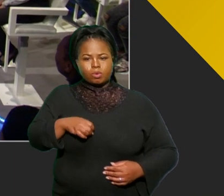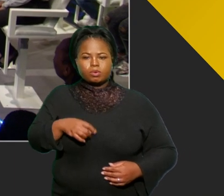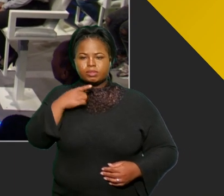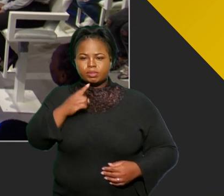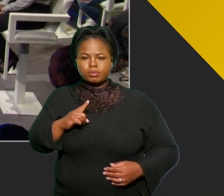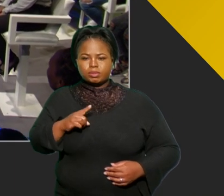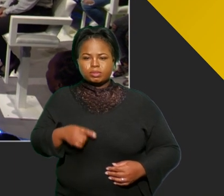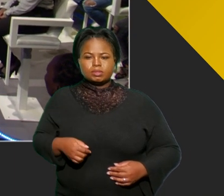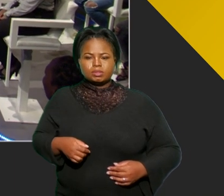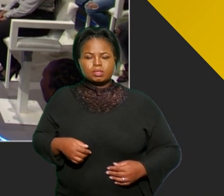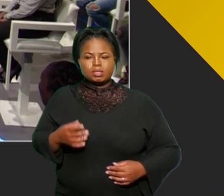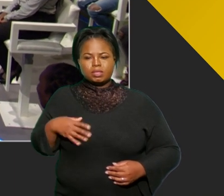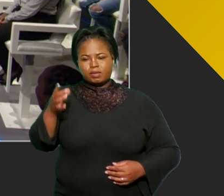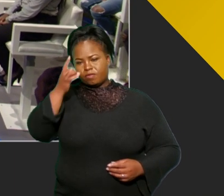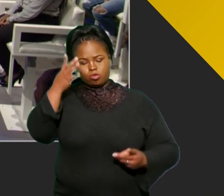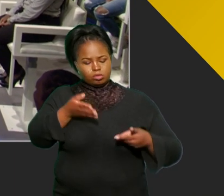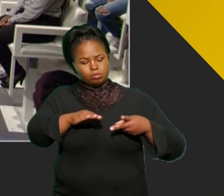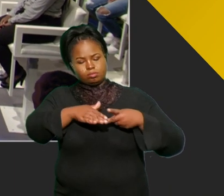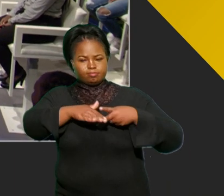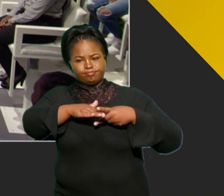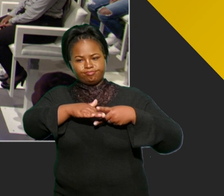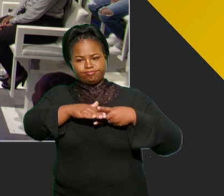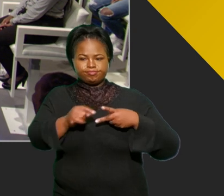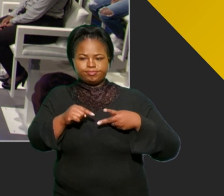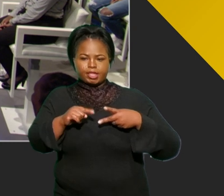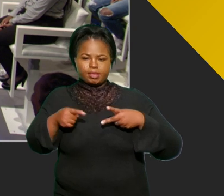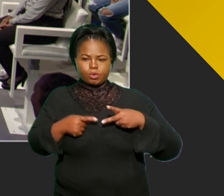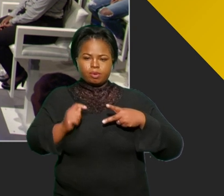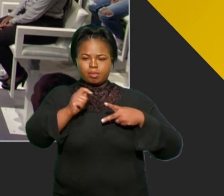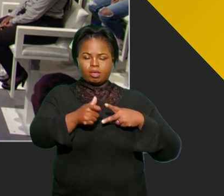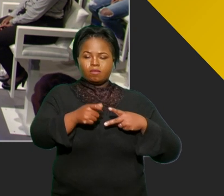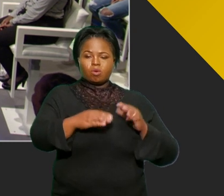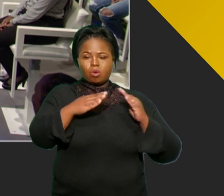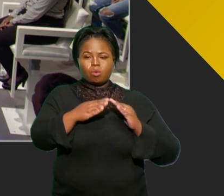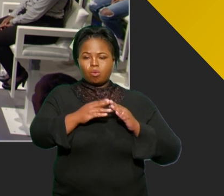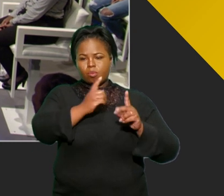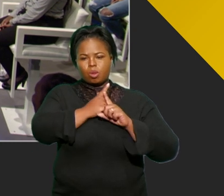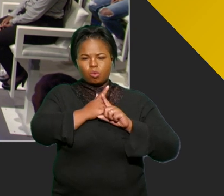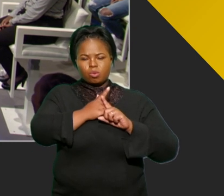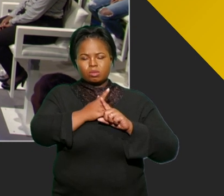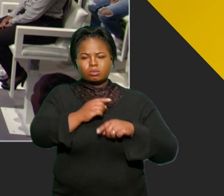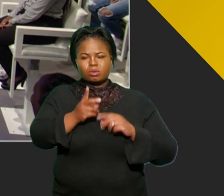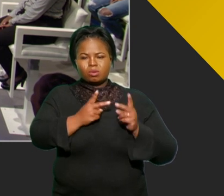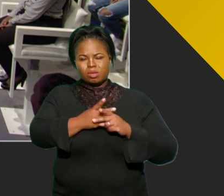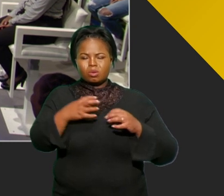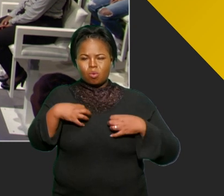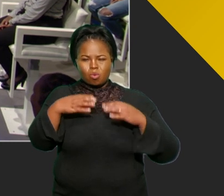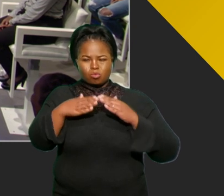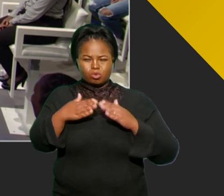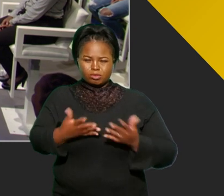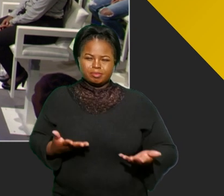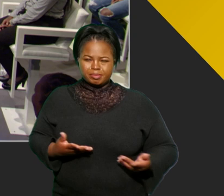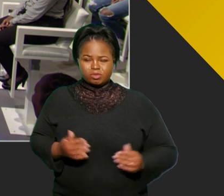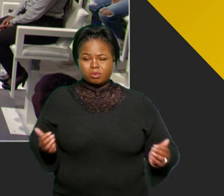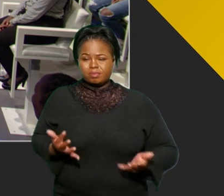in the forgotten middle. So she cannot afford the home loan that she's looking for. It almost comes back to tabaya ownership. Yeah. How do